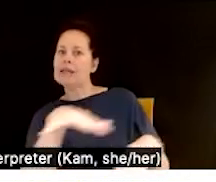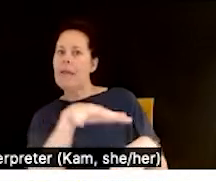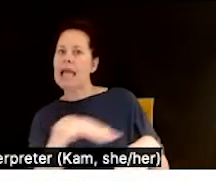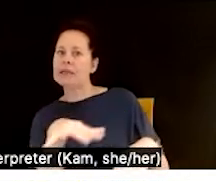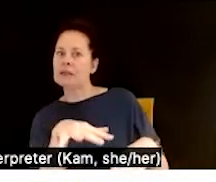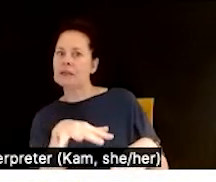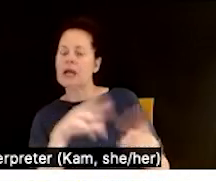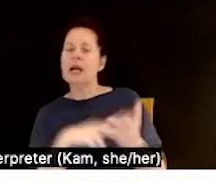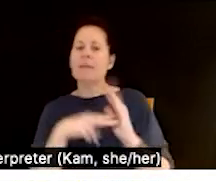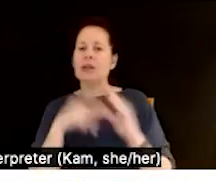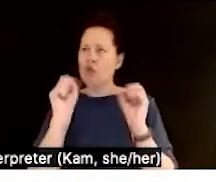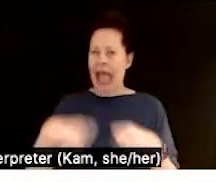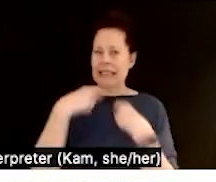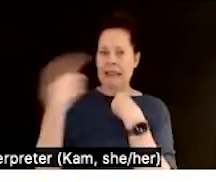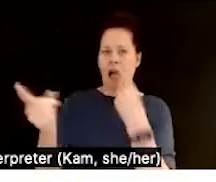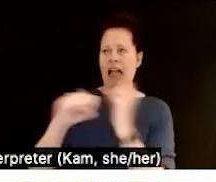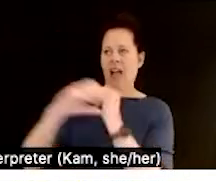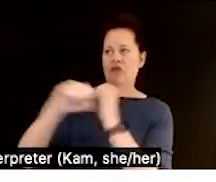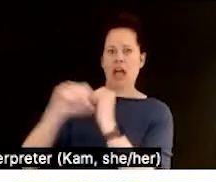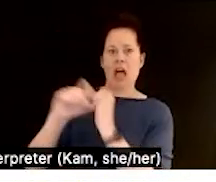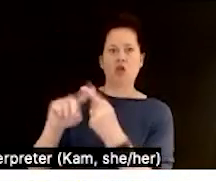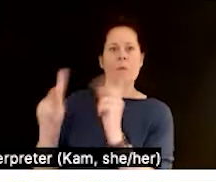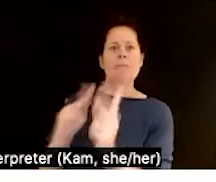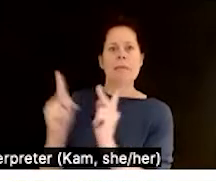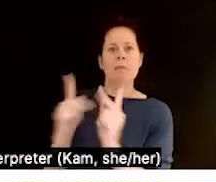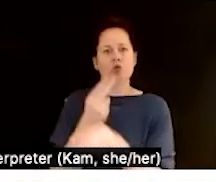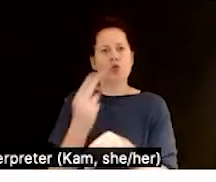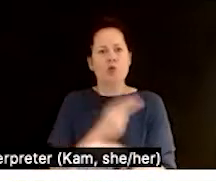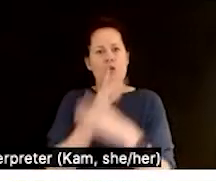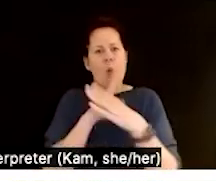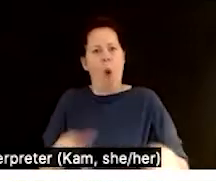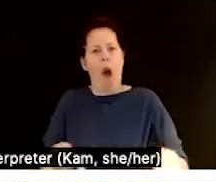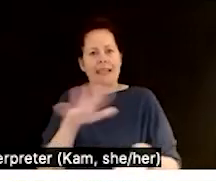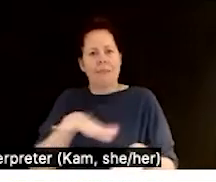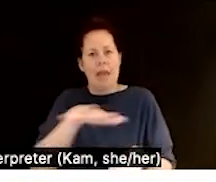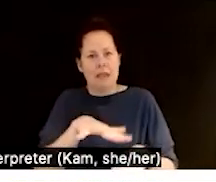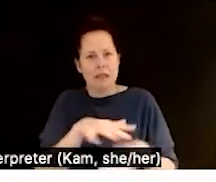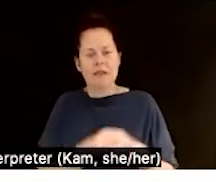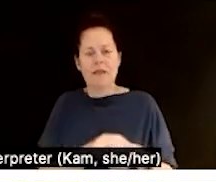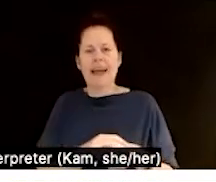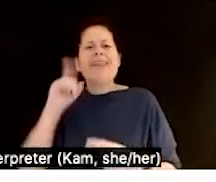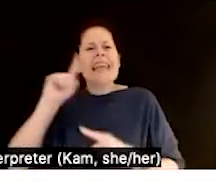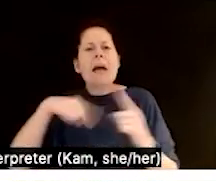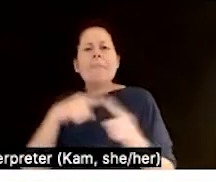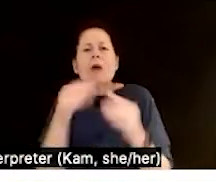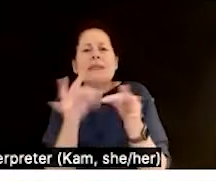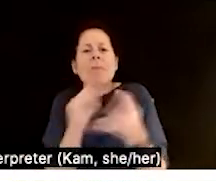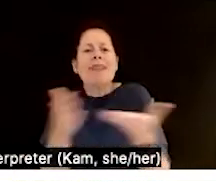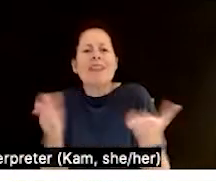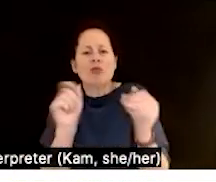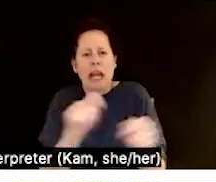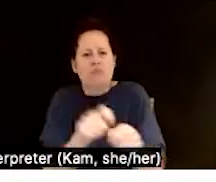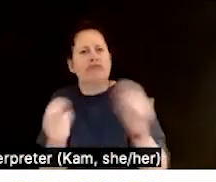advertise to folks. So think about those things that you already have at your capacity, and advertise